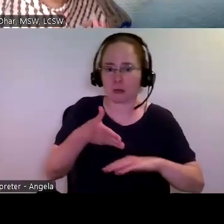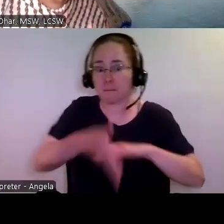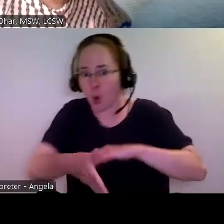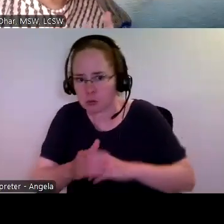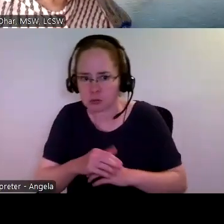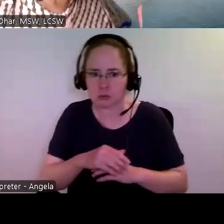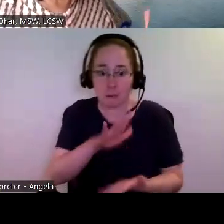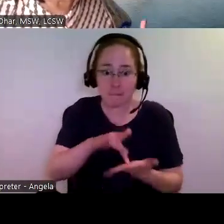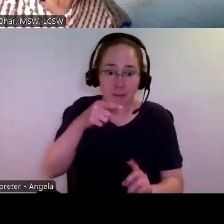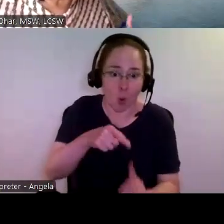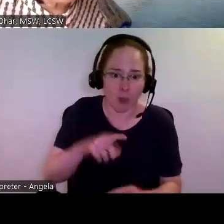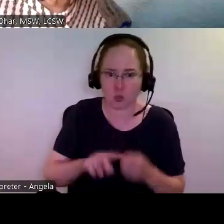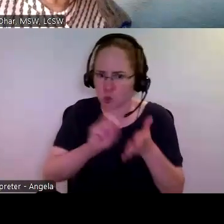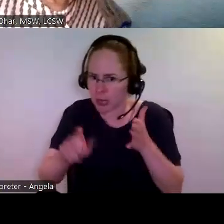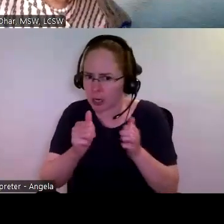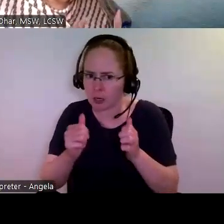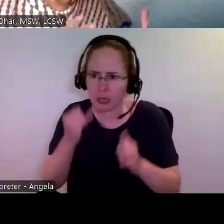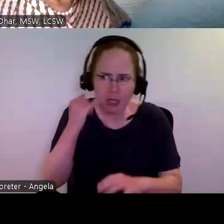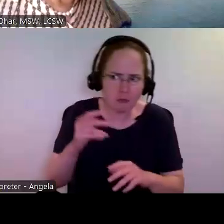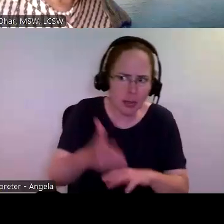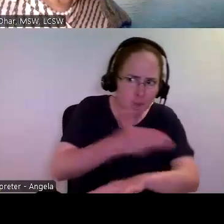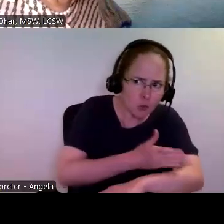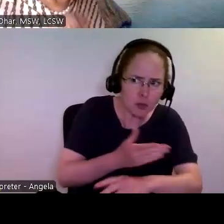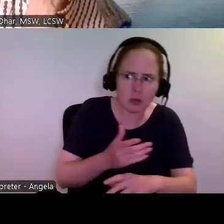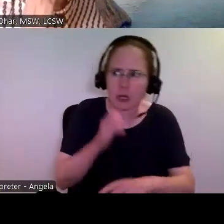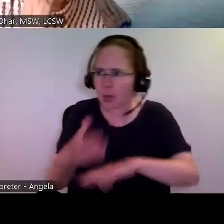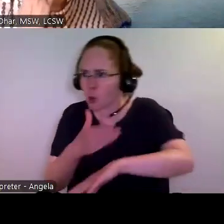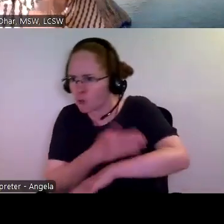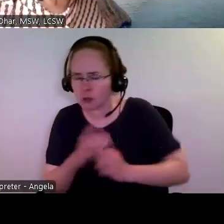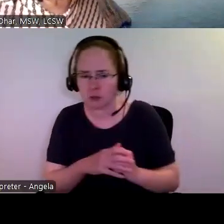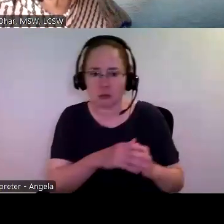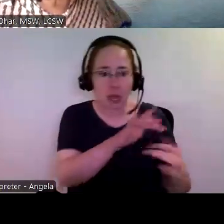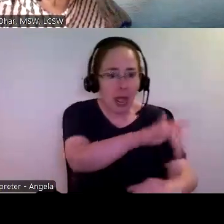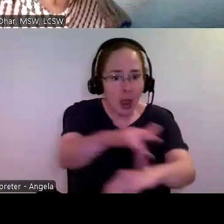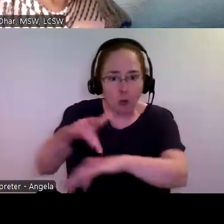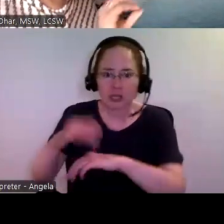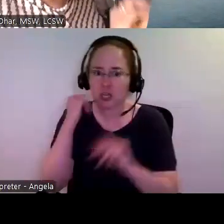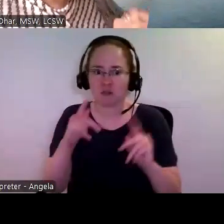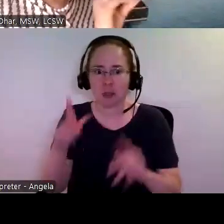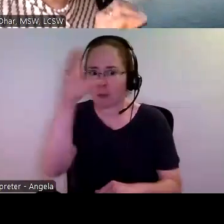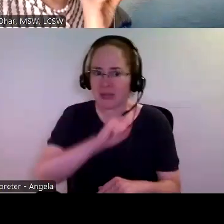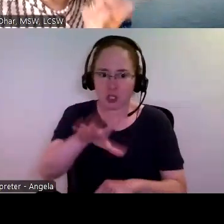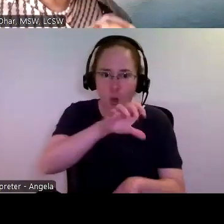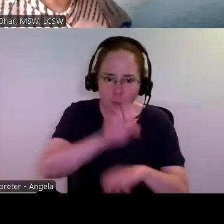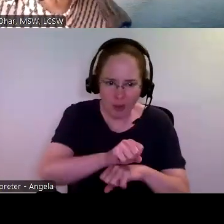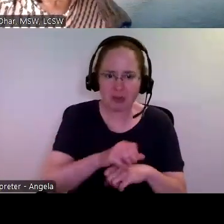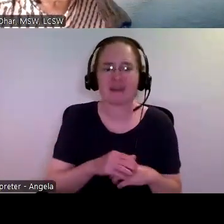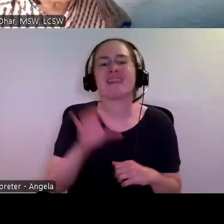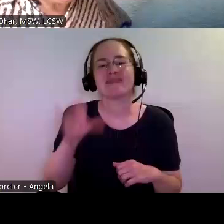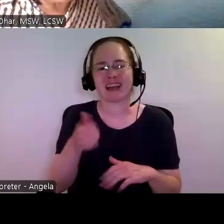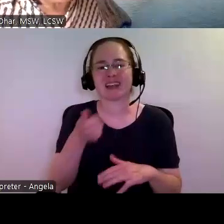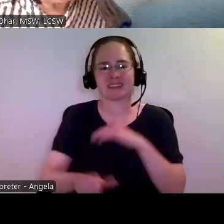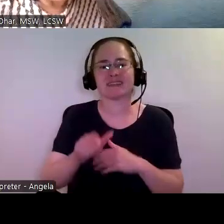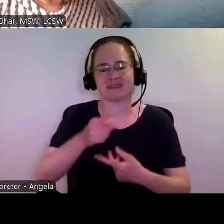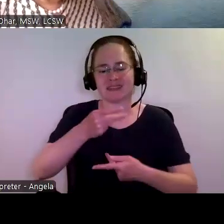to check whether people are improving, doing outreach to individuals who may have missed an appointment. That's all part of that care management